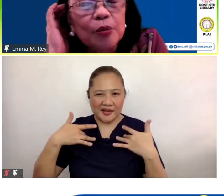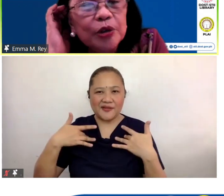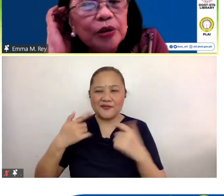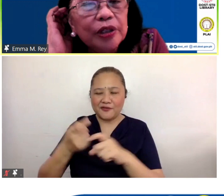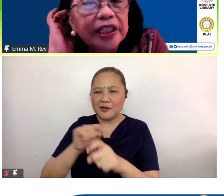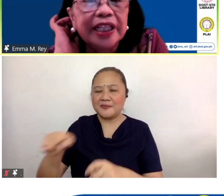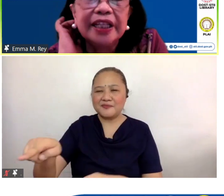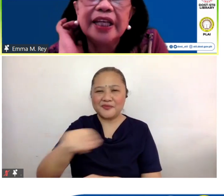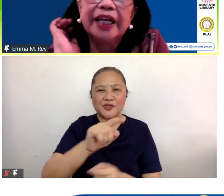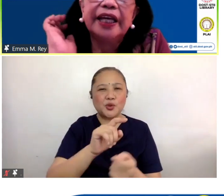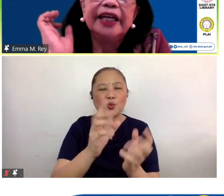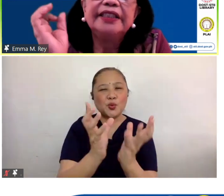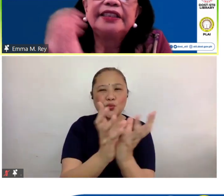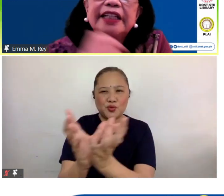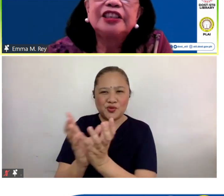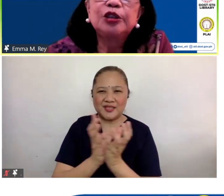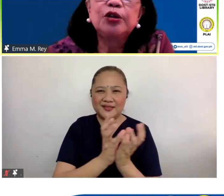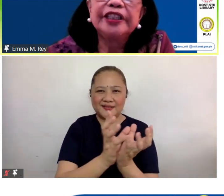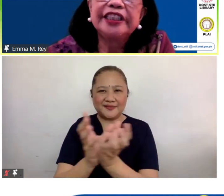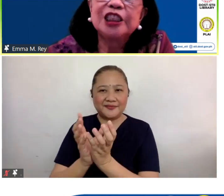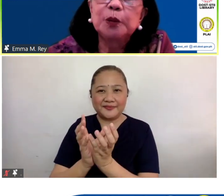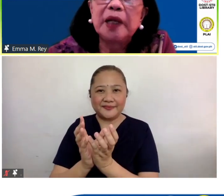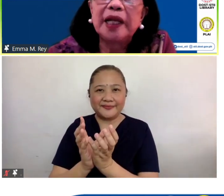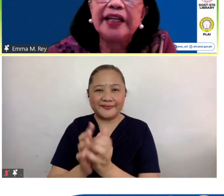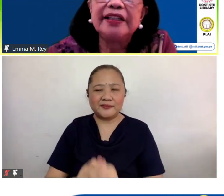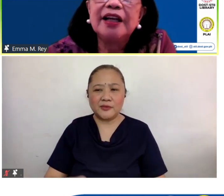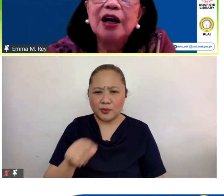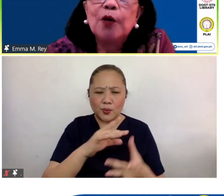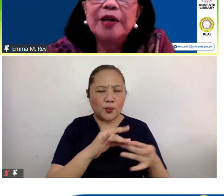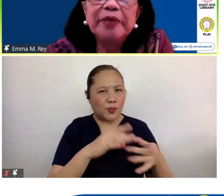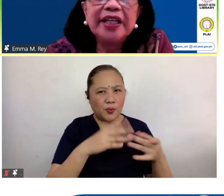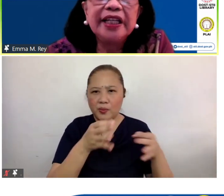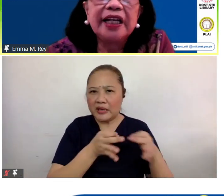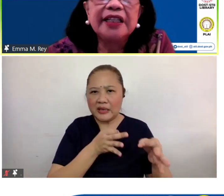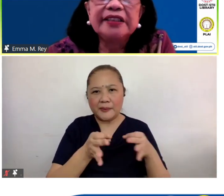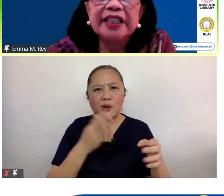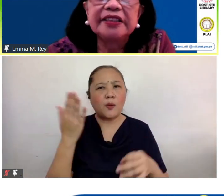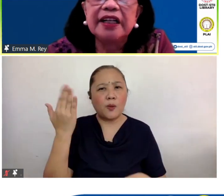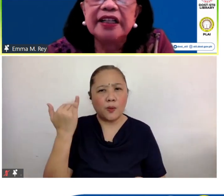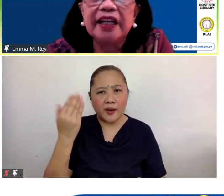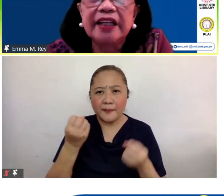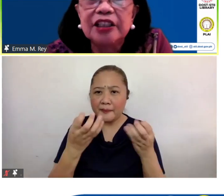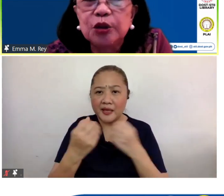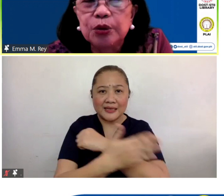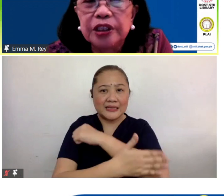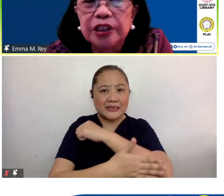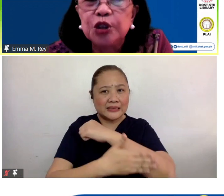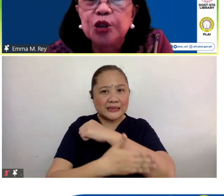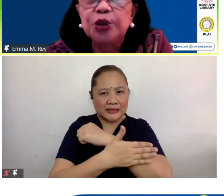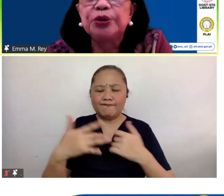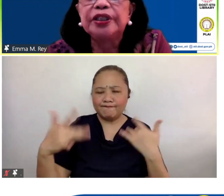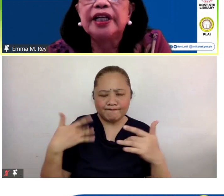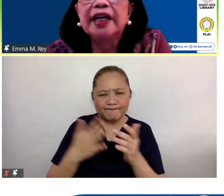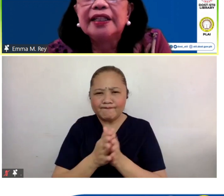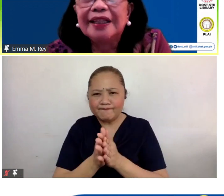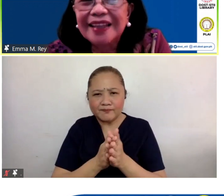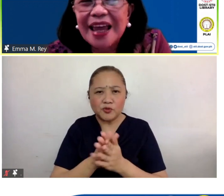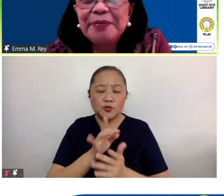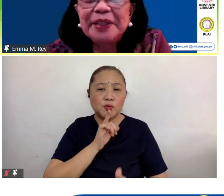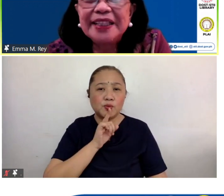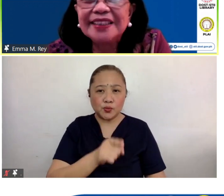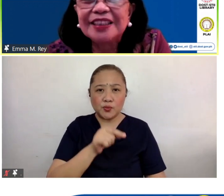village community. And such stories explain why many countries are eager to ensure